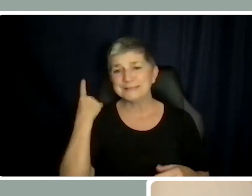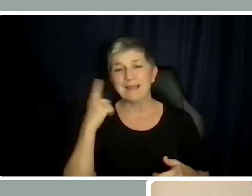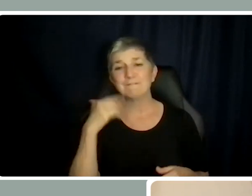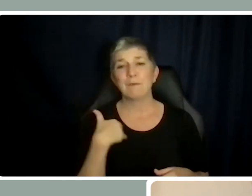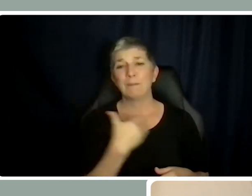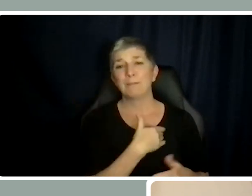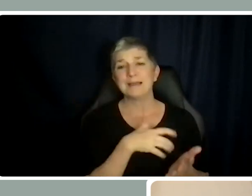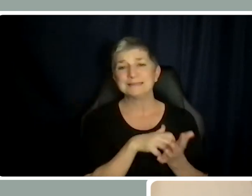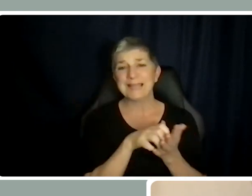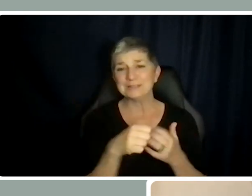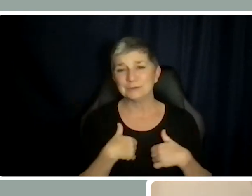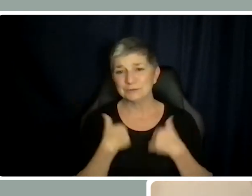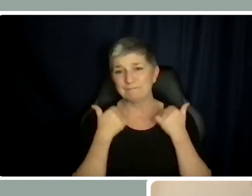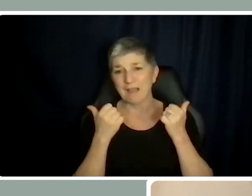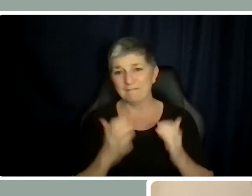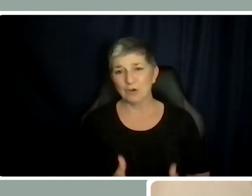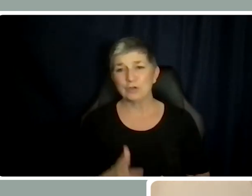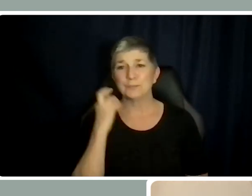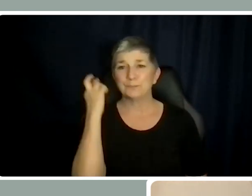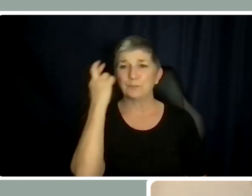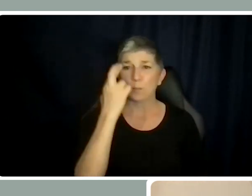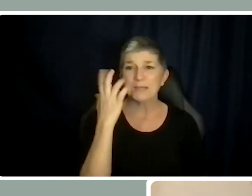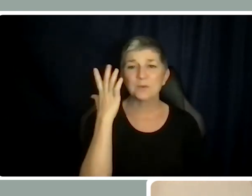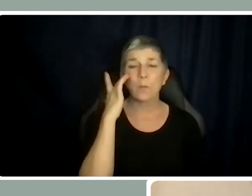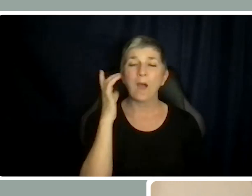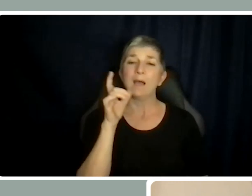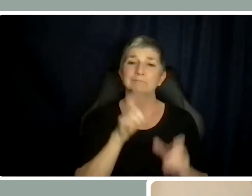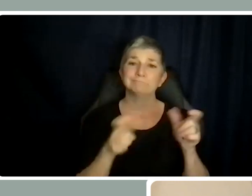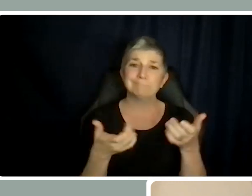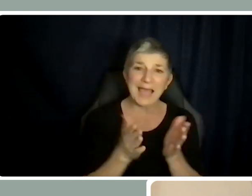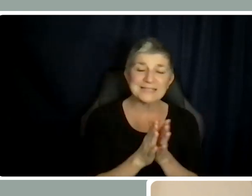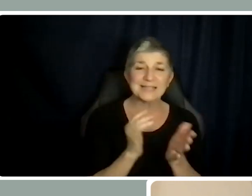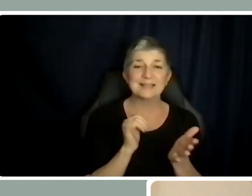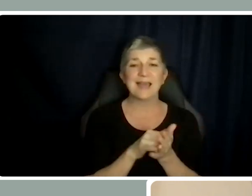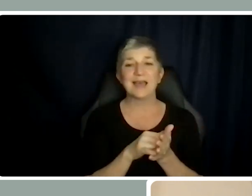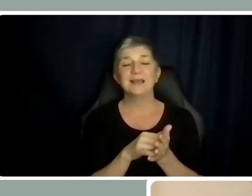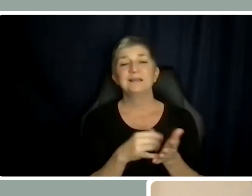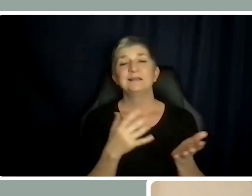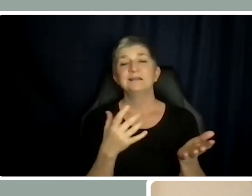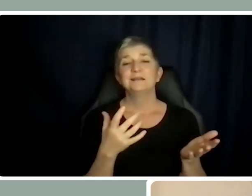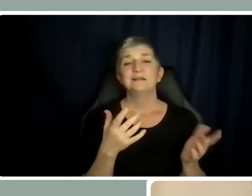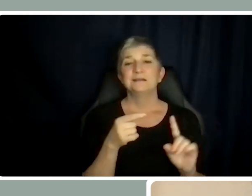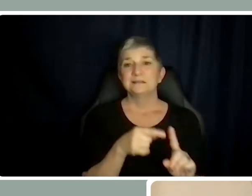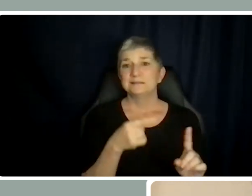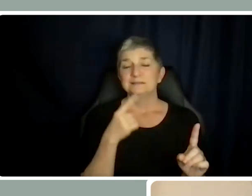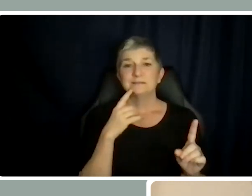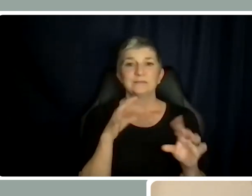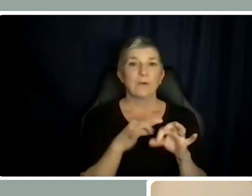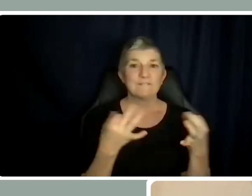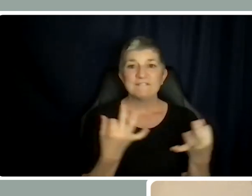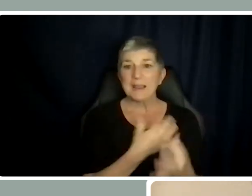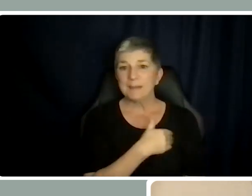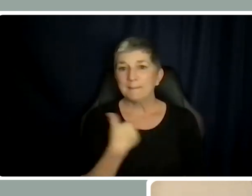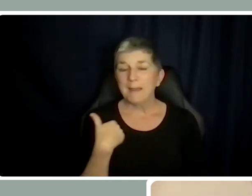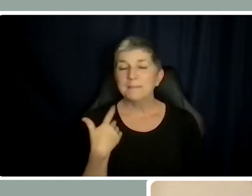cancer survivors. So, the reason that women are asking that question, or men, anybody is asking that question, or to family members, I'm